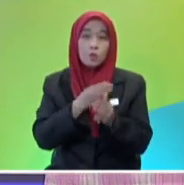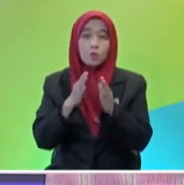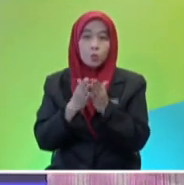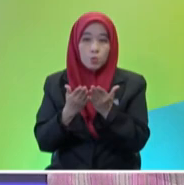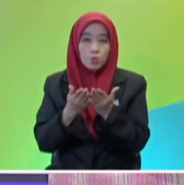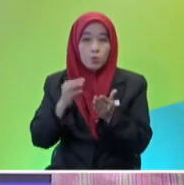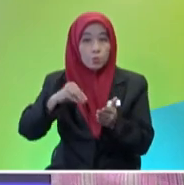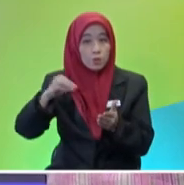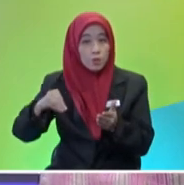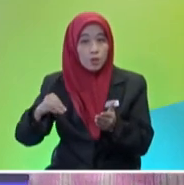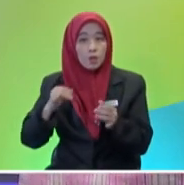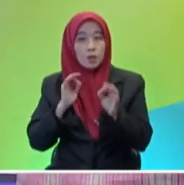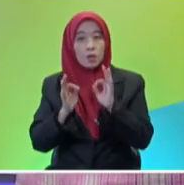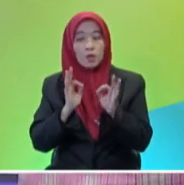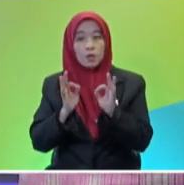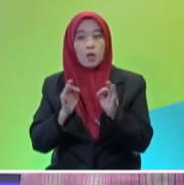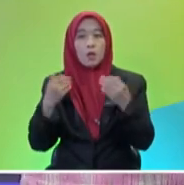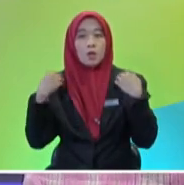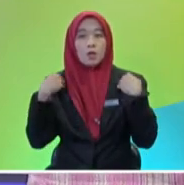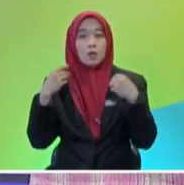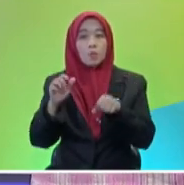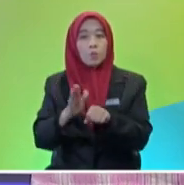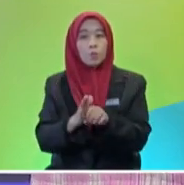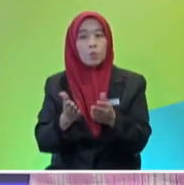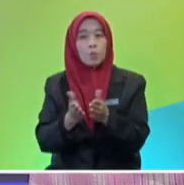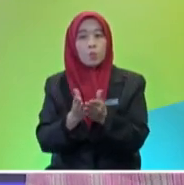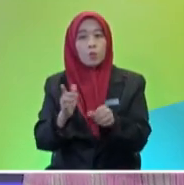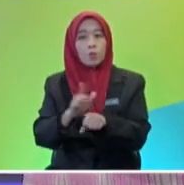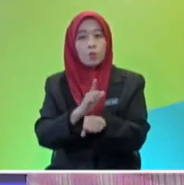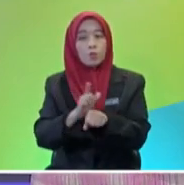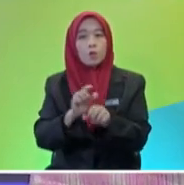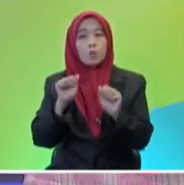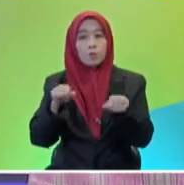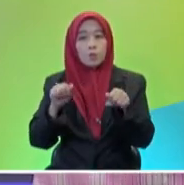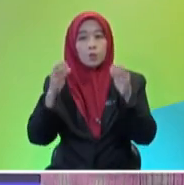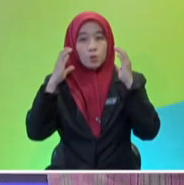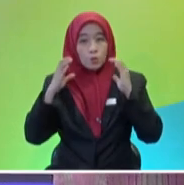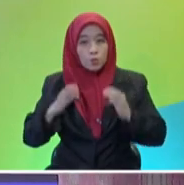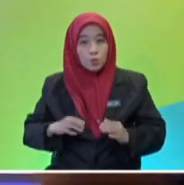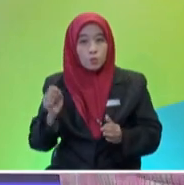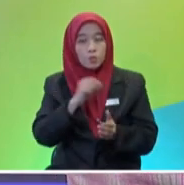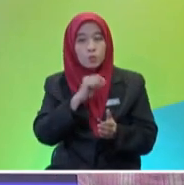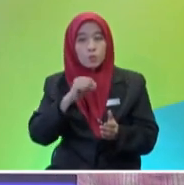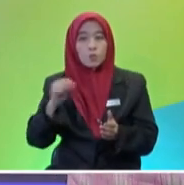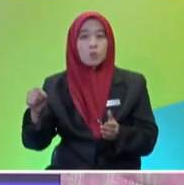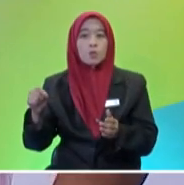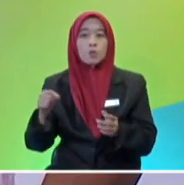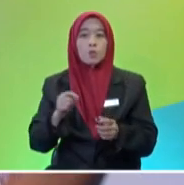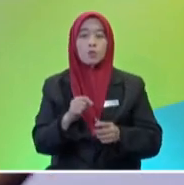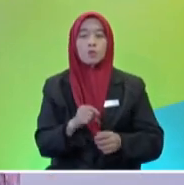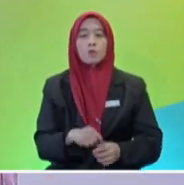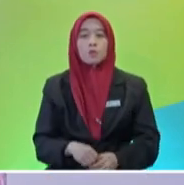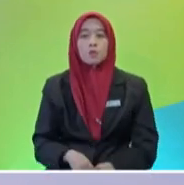your exercise book or notebook at home, you can try writing the words. Okay, Shafika? Right,